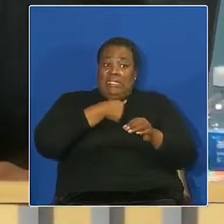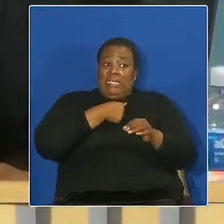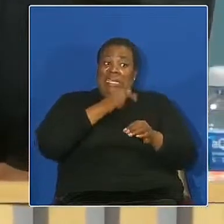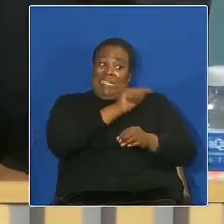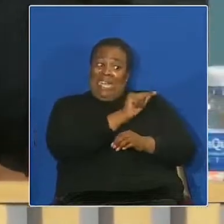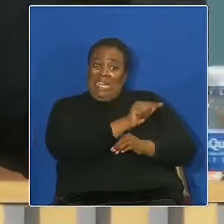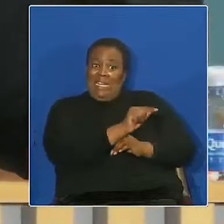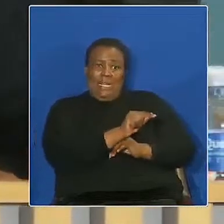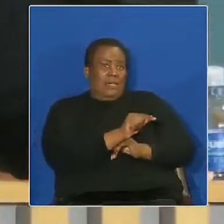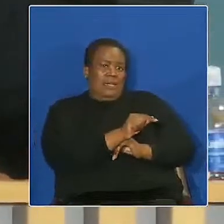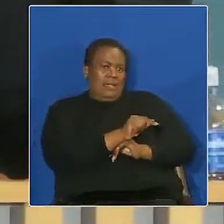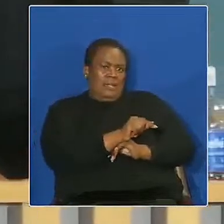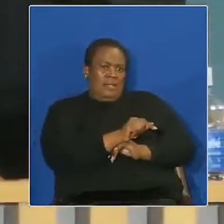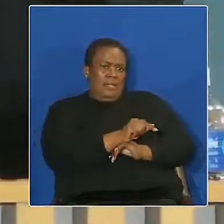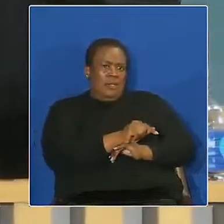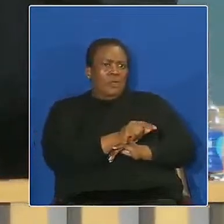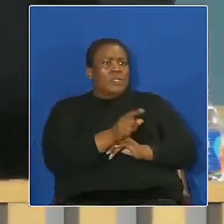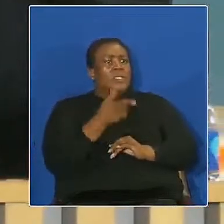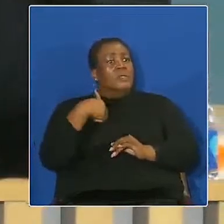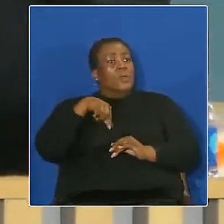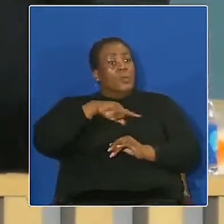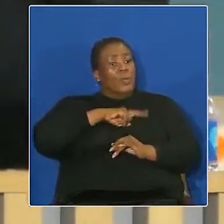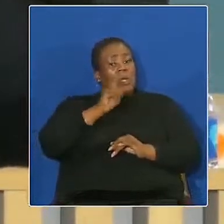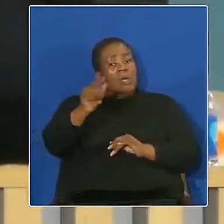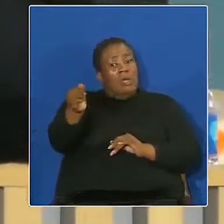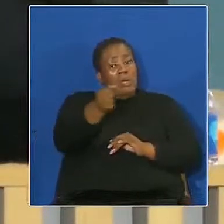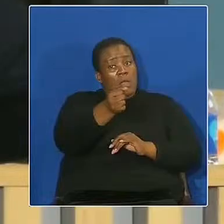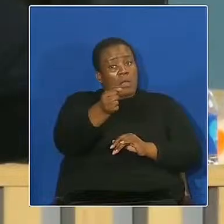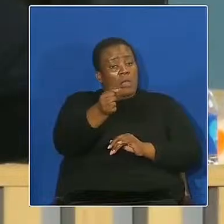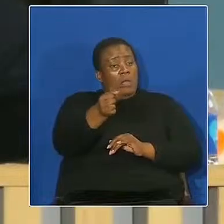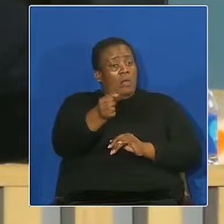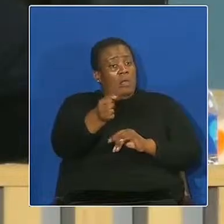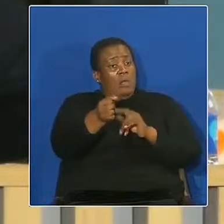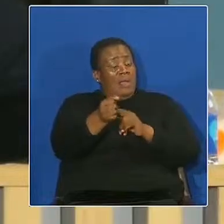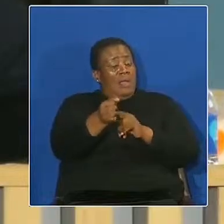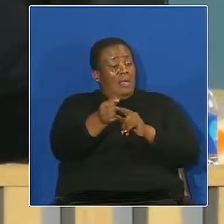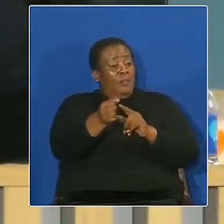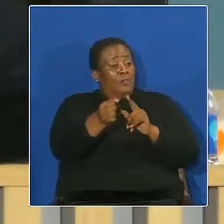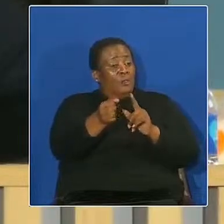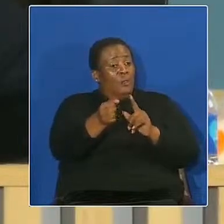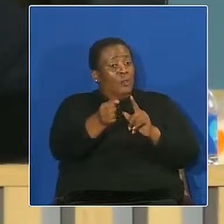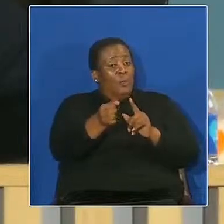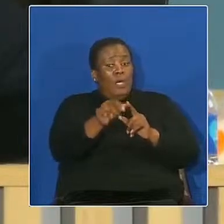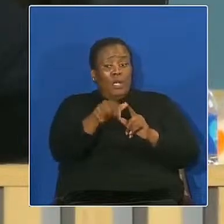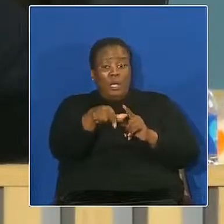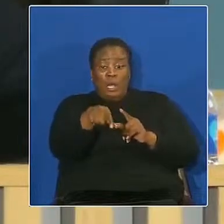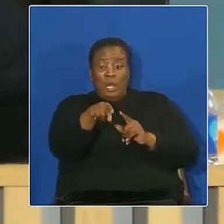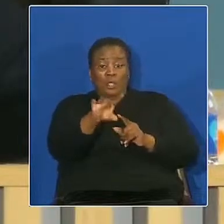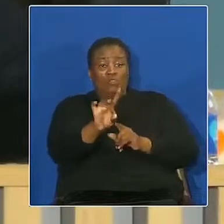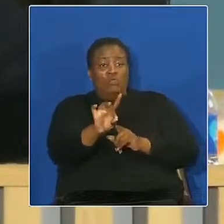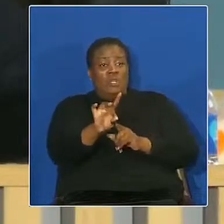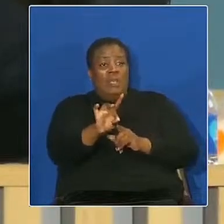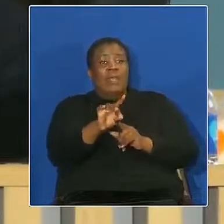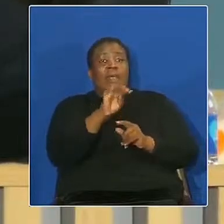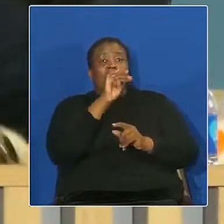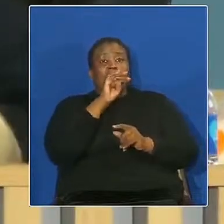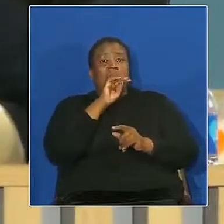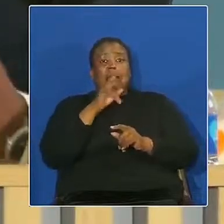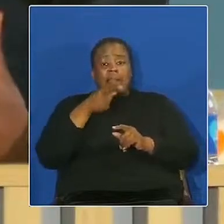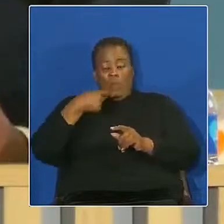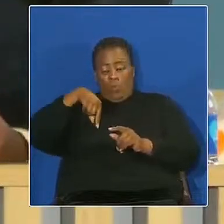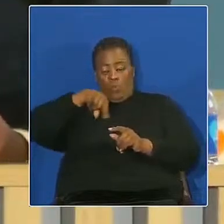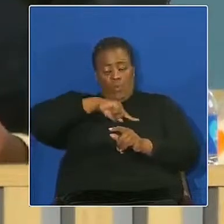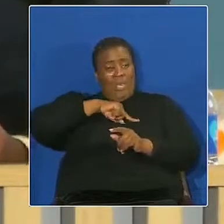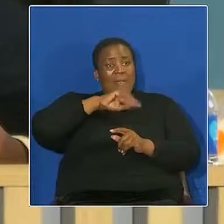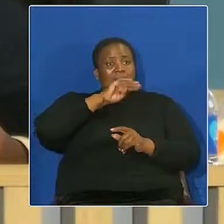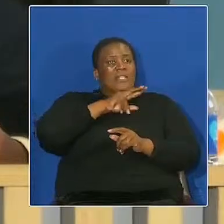So it says there, we are appointing a provisional commissioner this Tuesday. That we could refer to the